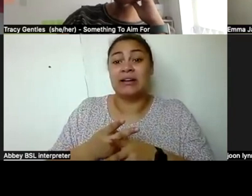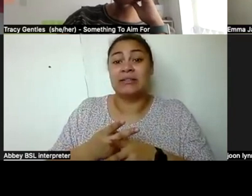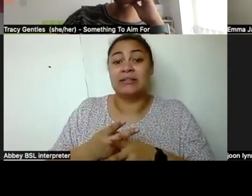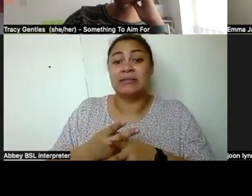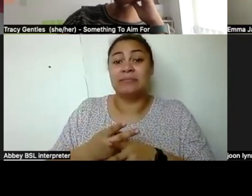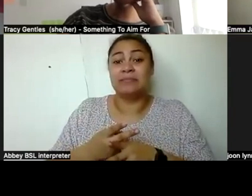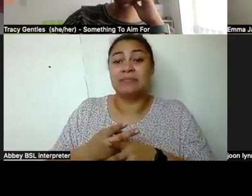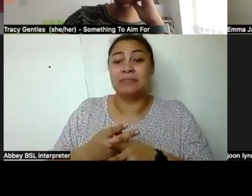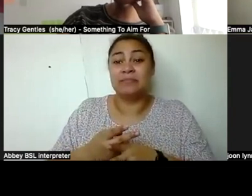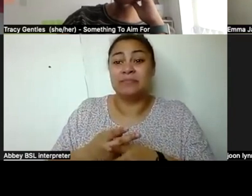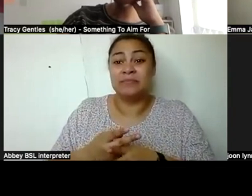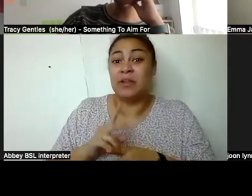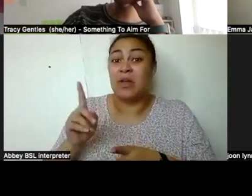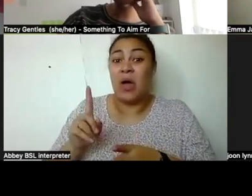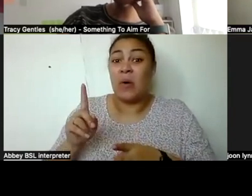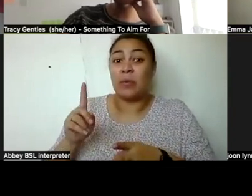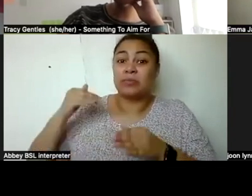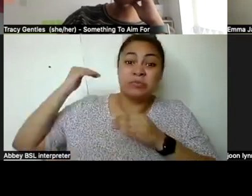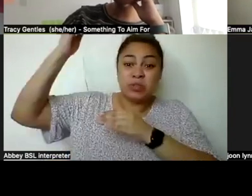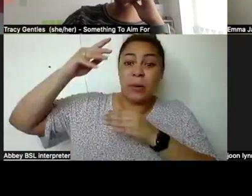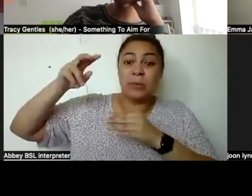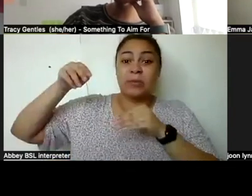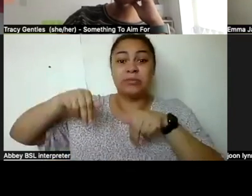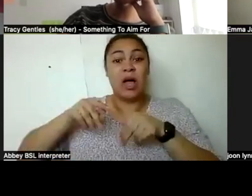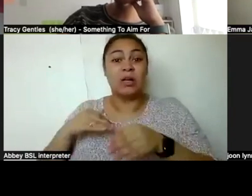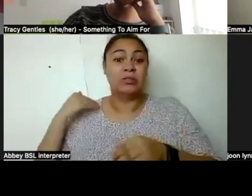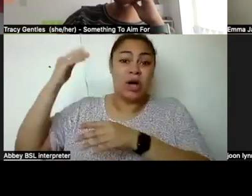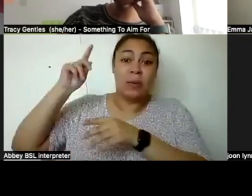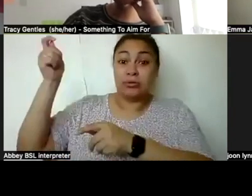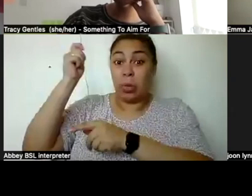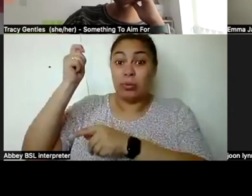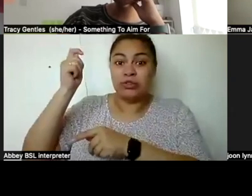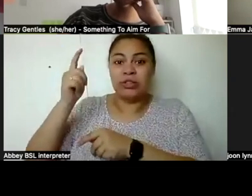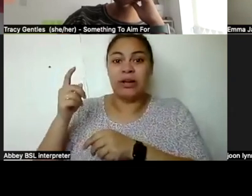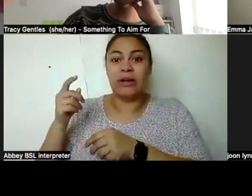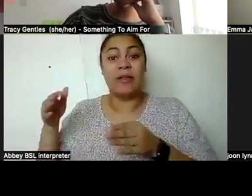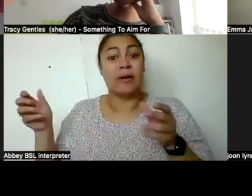no one top dog, no top solution that will speak for us all.